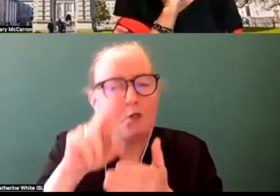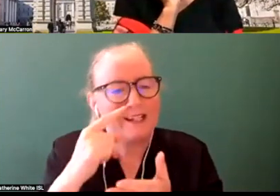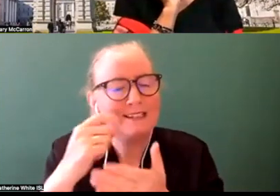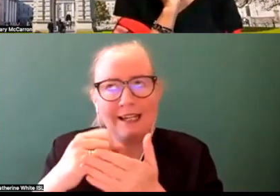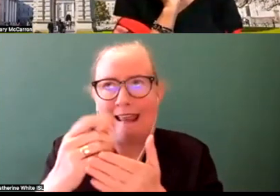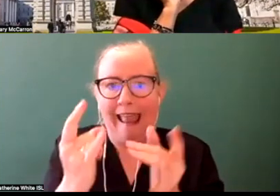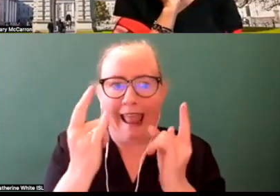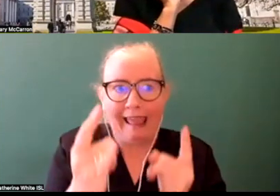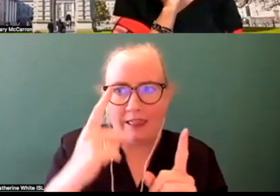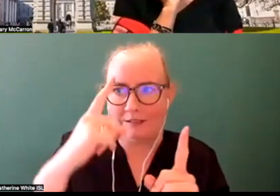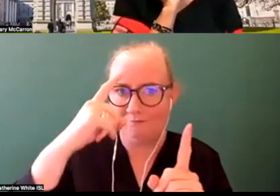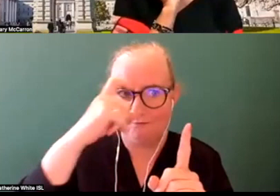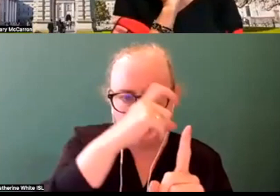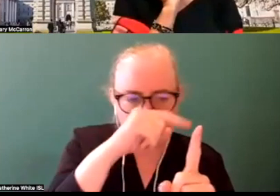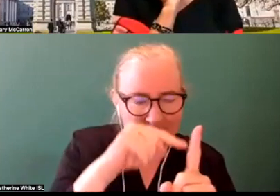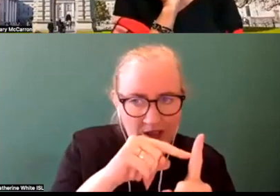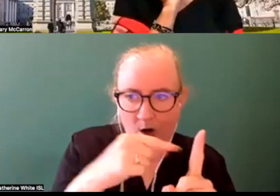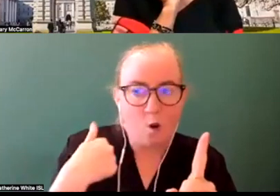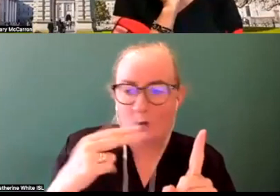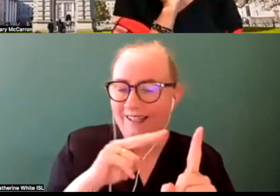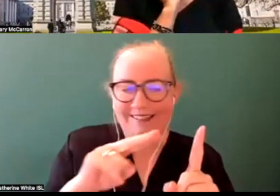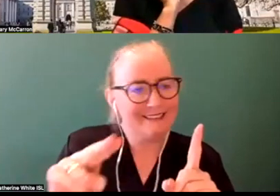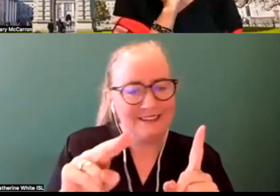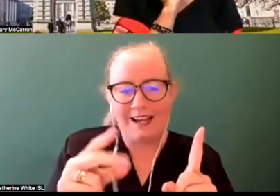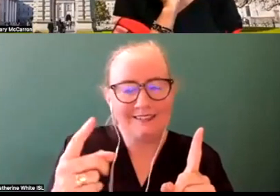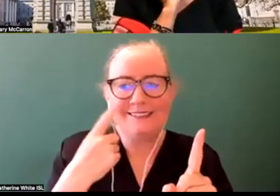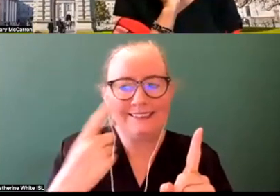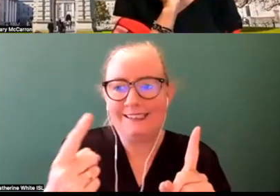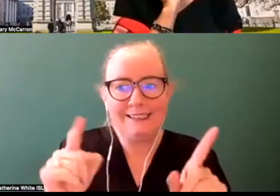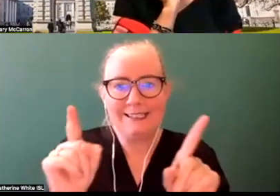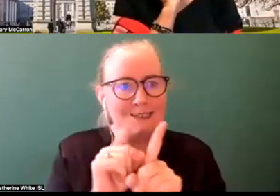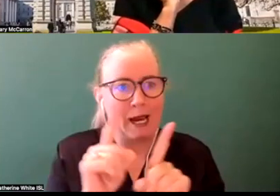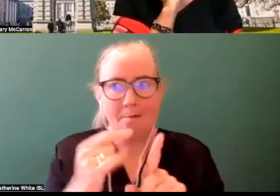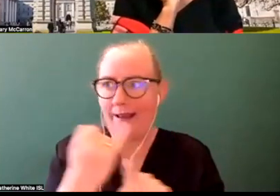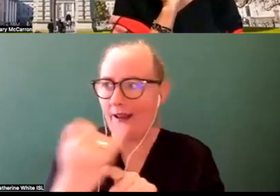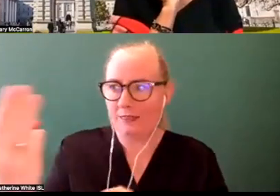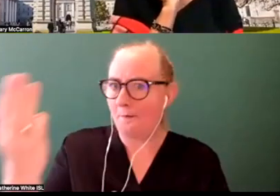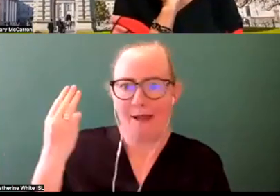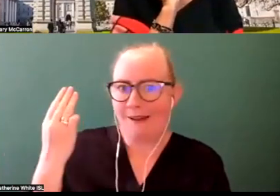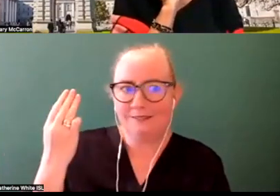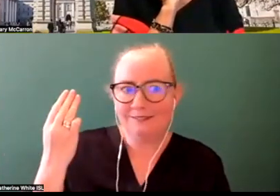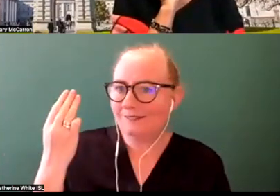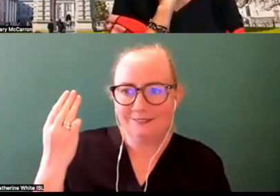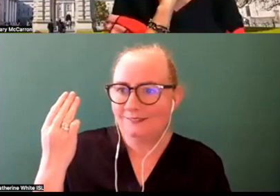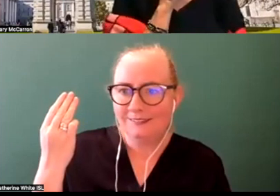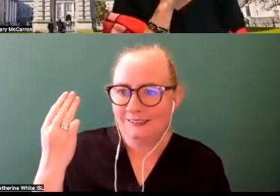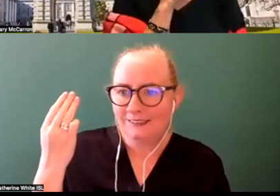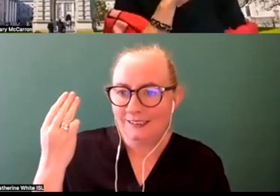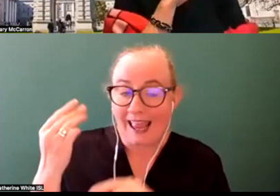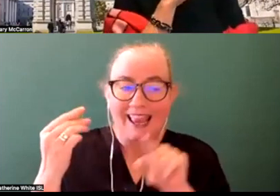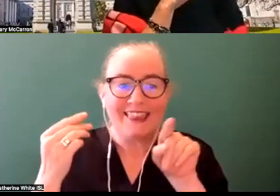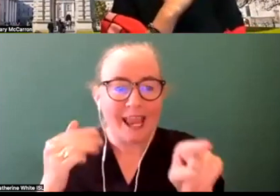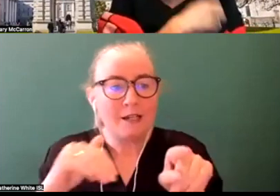health-related complexity, which we weren't seeing to the same degree in the past. And it's largely because